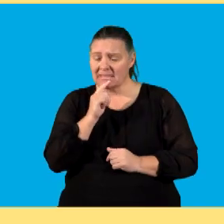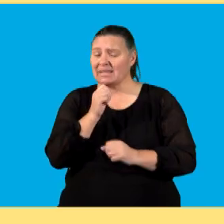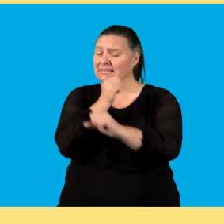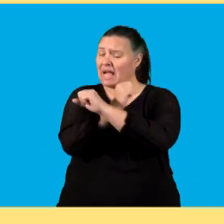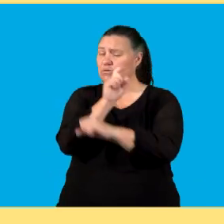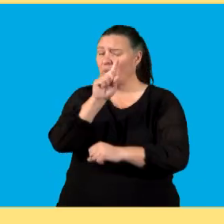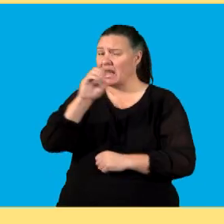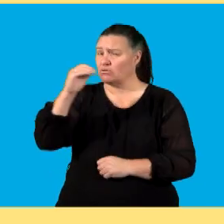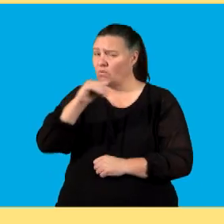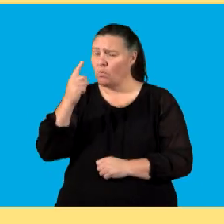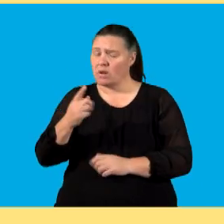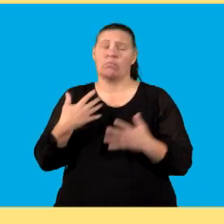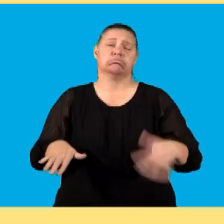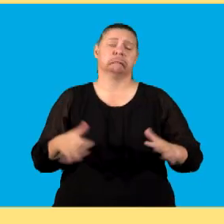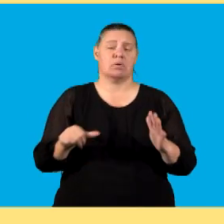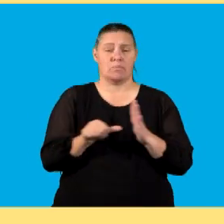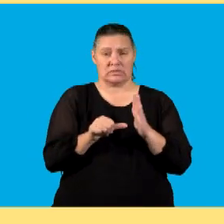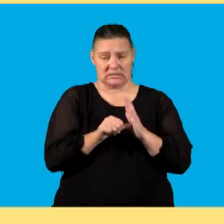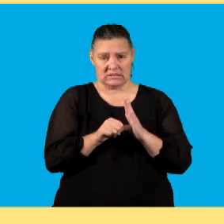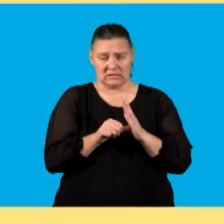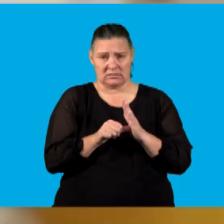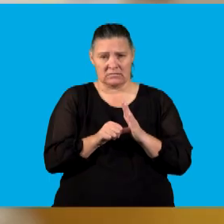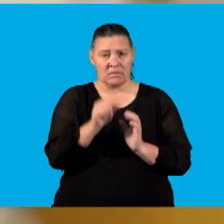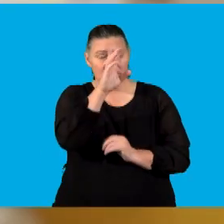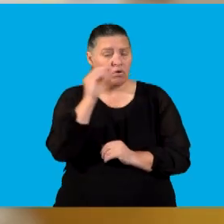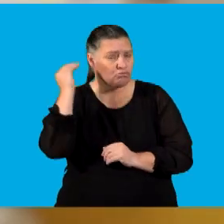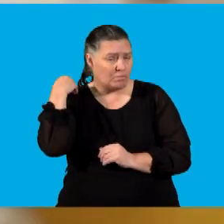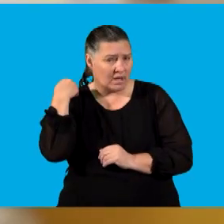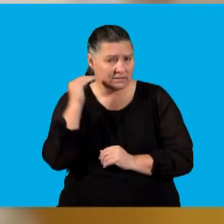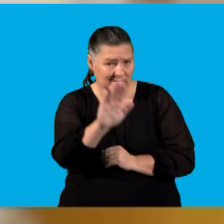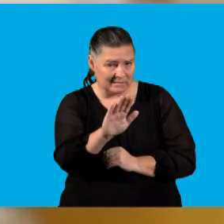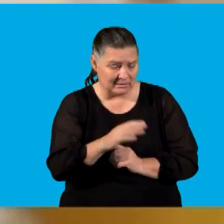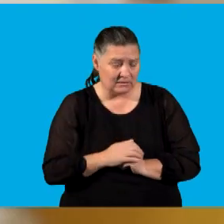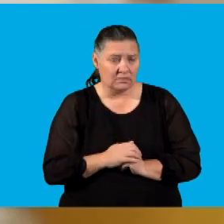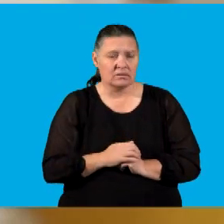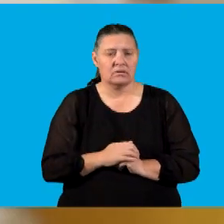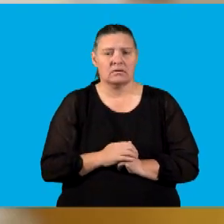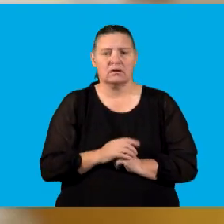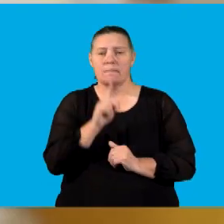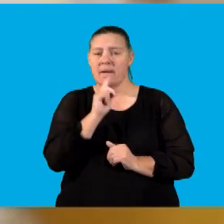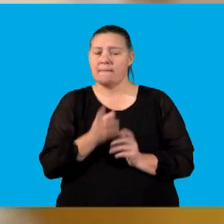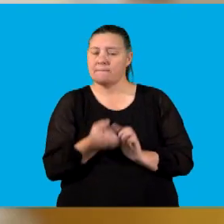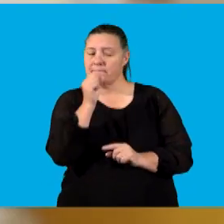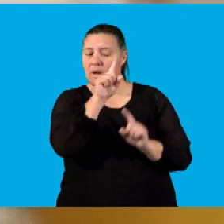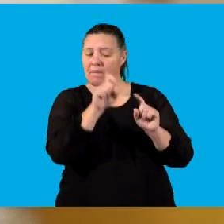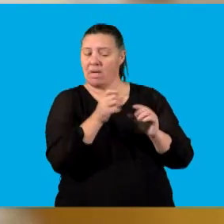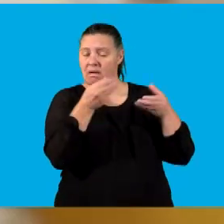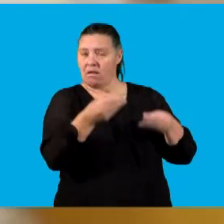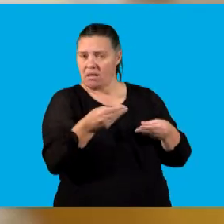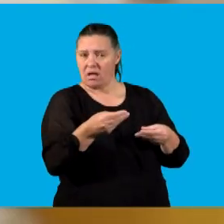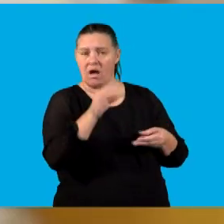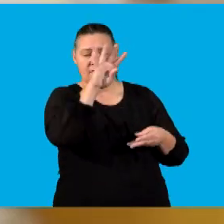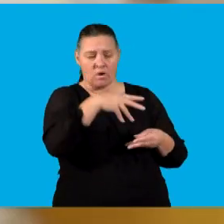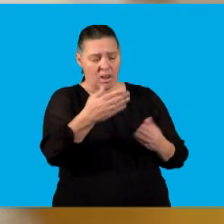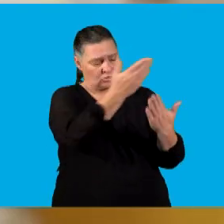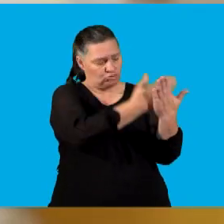100 over 1. I want to remind you, dear learners, that in the question paper, you will be given the